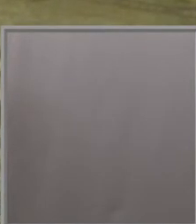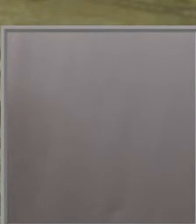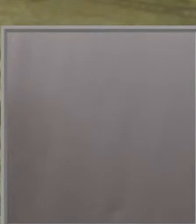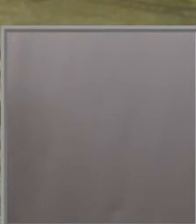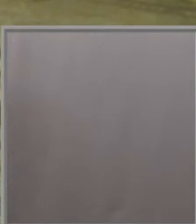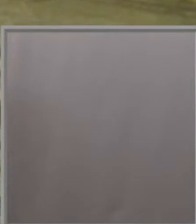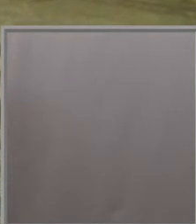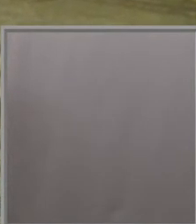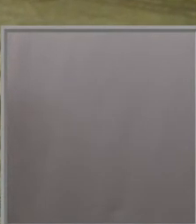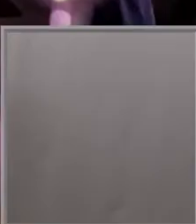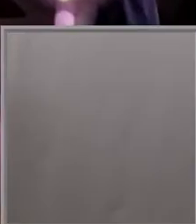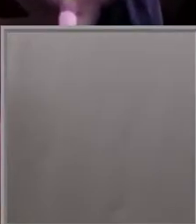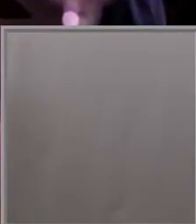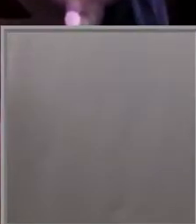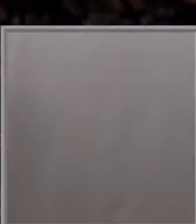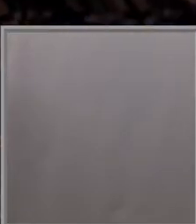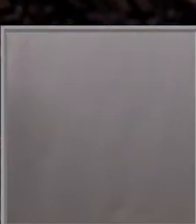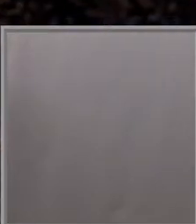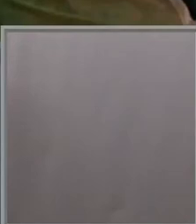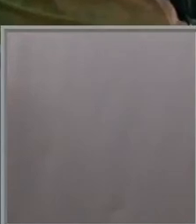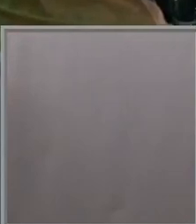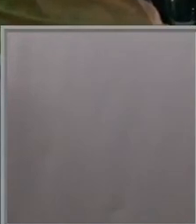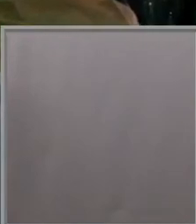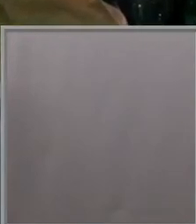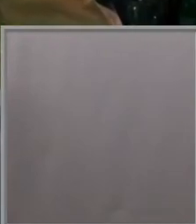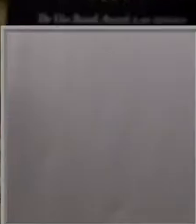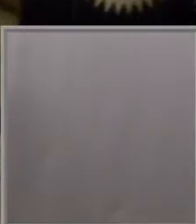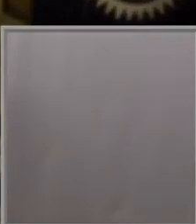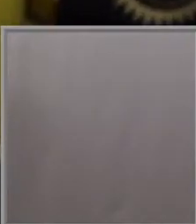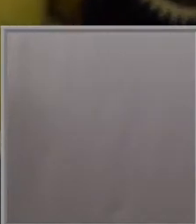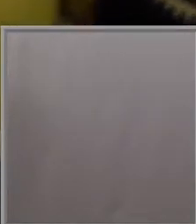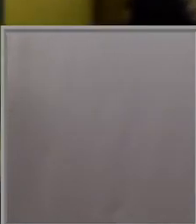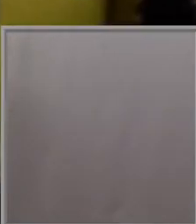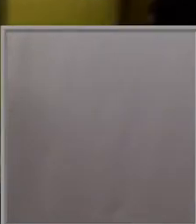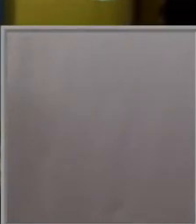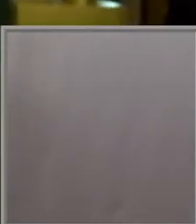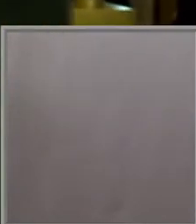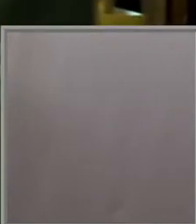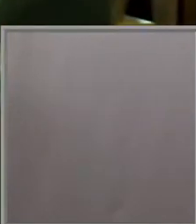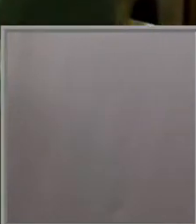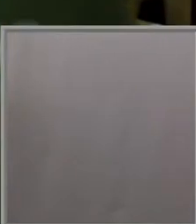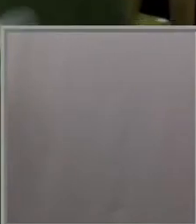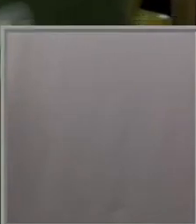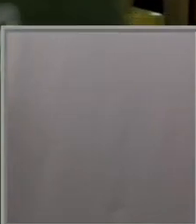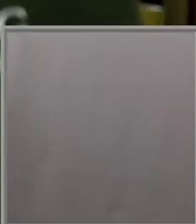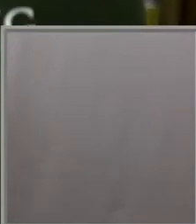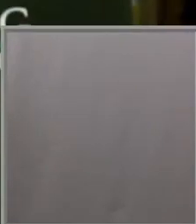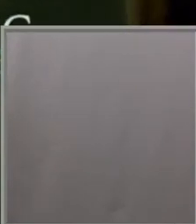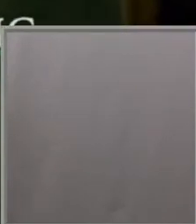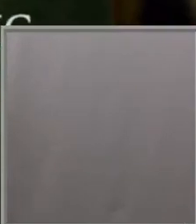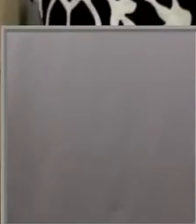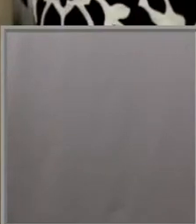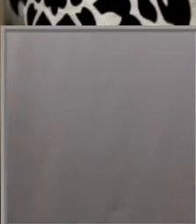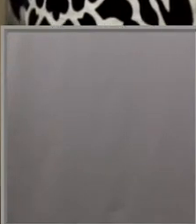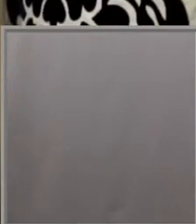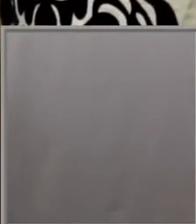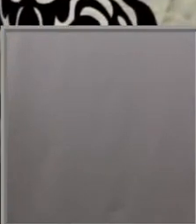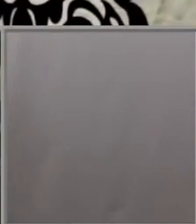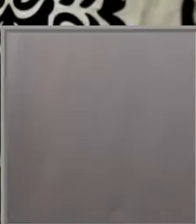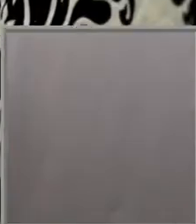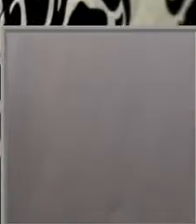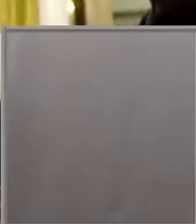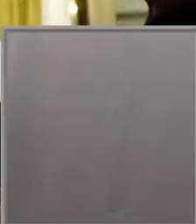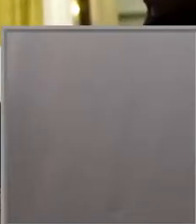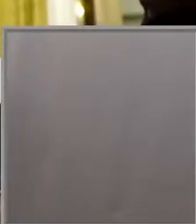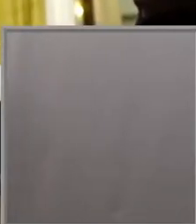1,031 women were nominated in different categories. We start in the first week of July when we send out